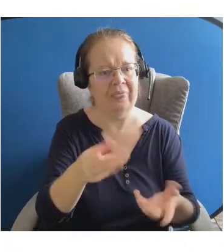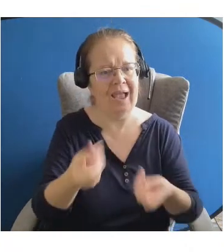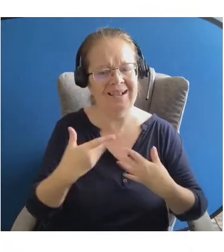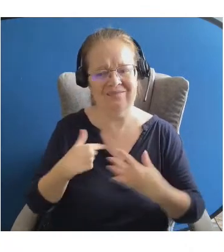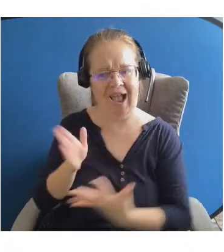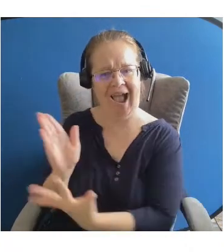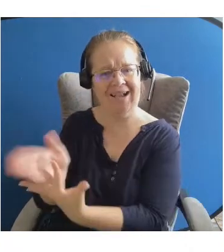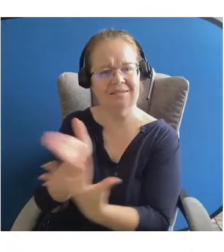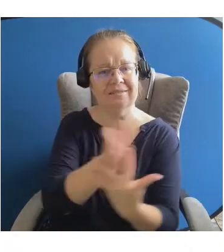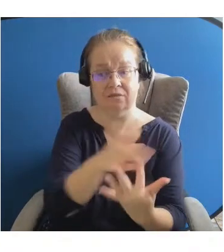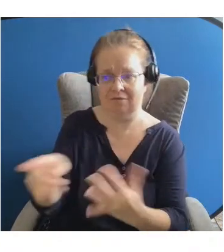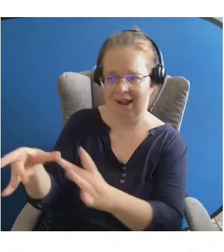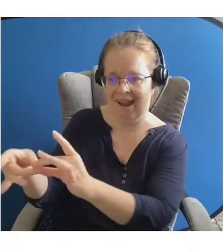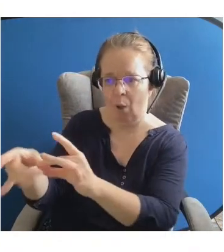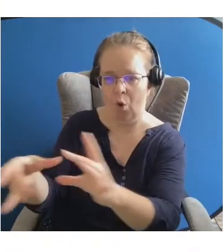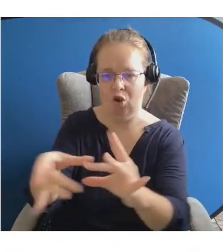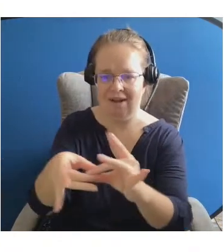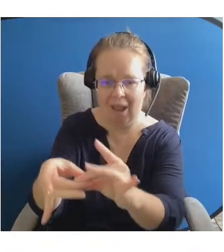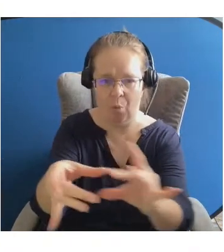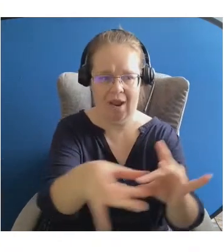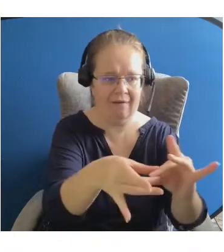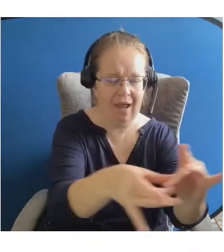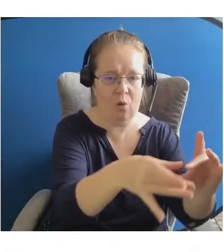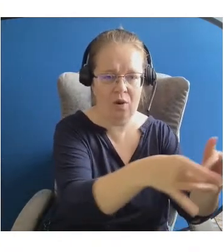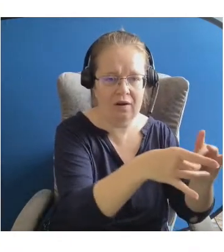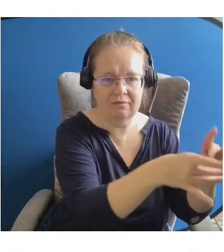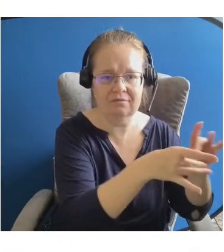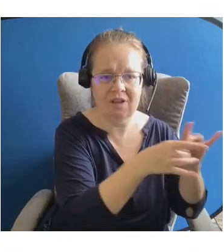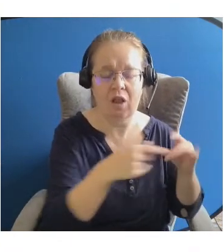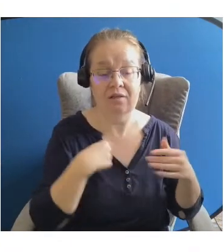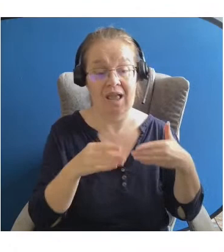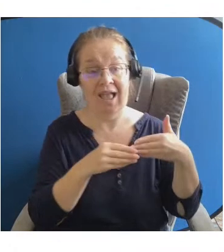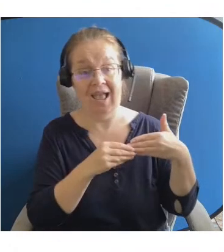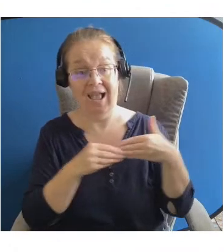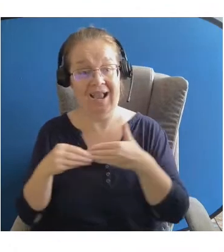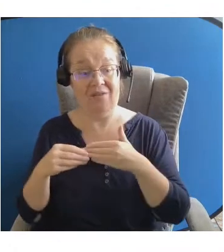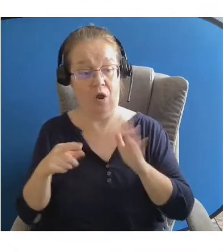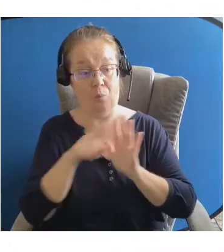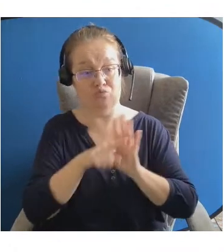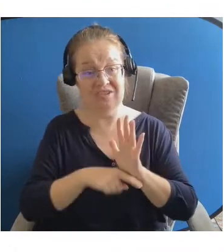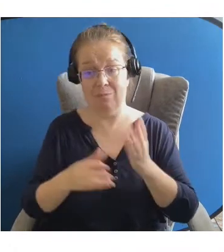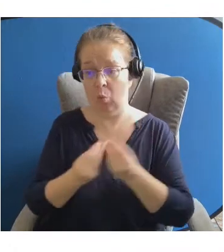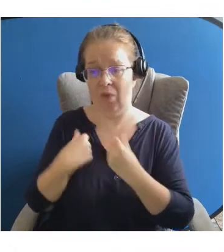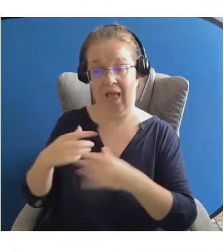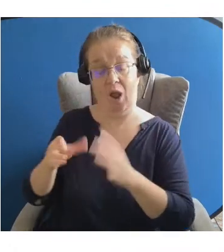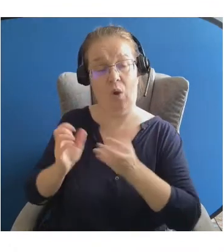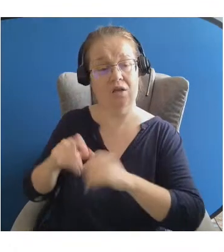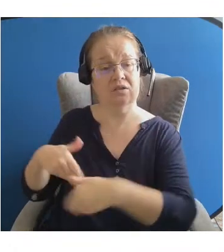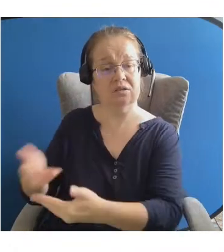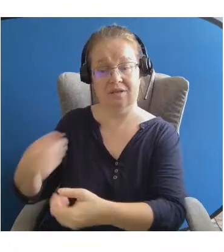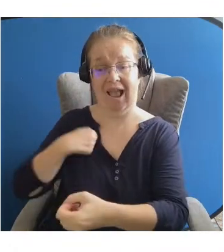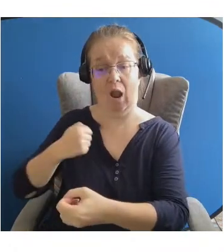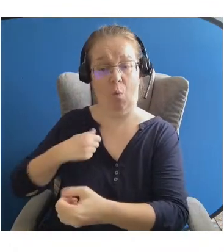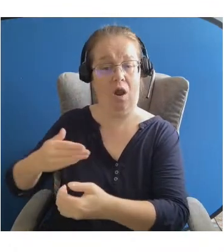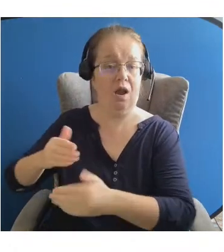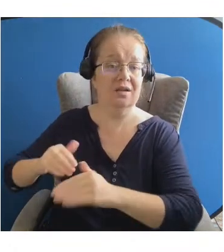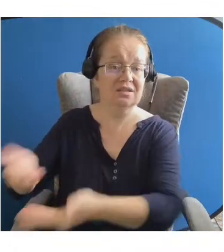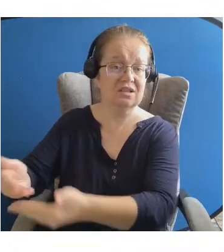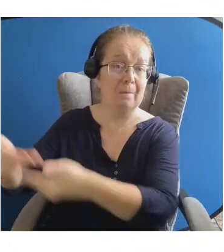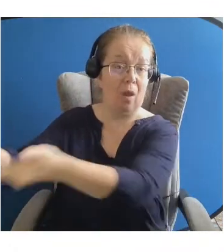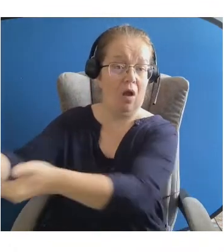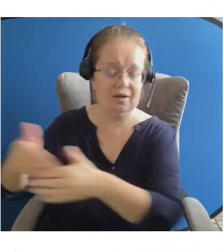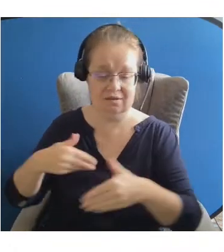few other networks. We have guiding principles with our suppliers. We're really able to make